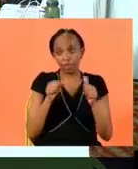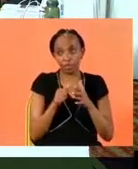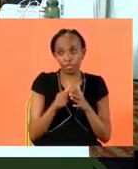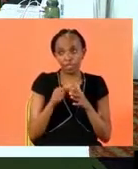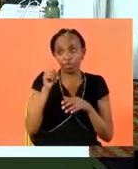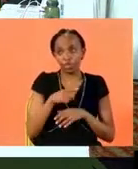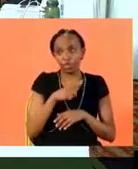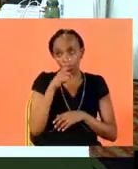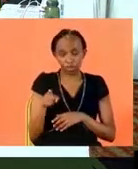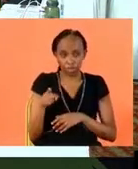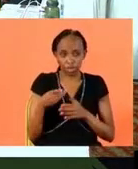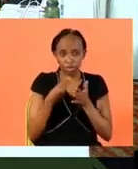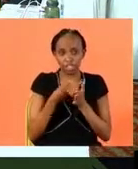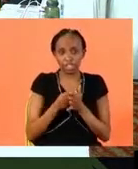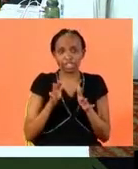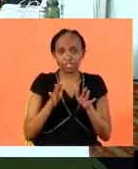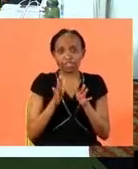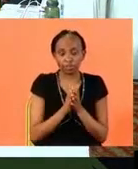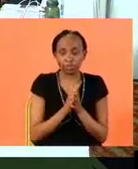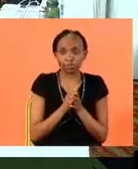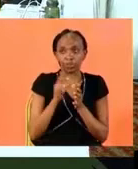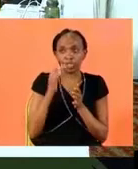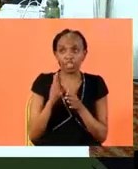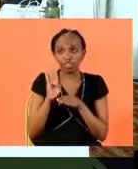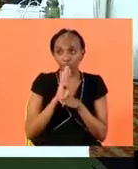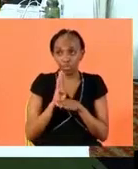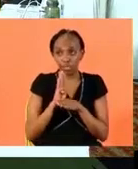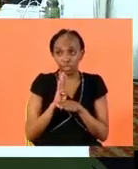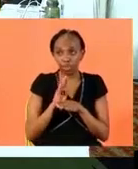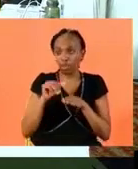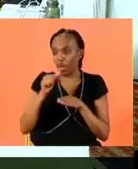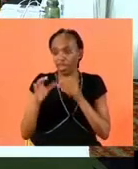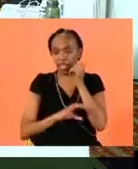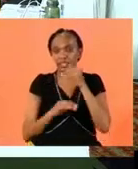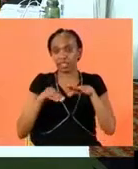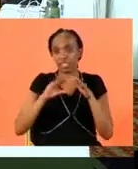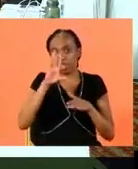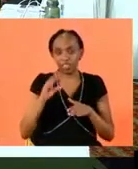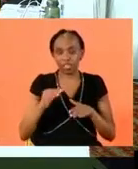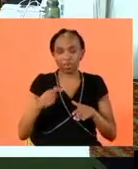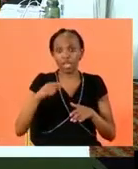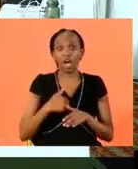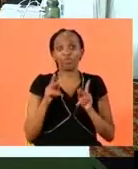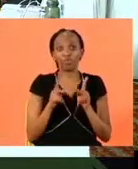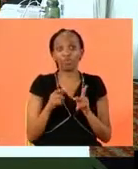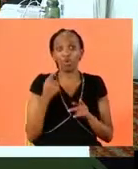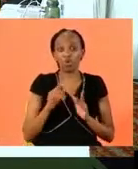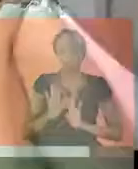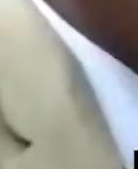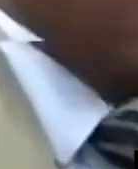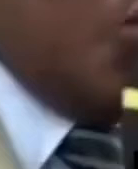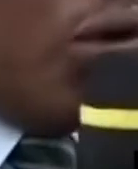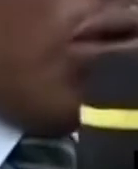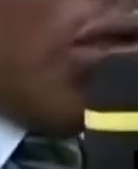illicit financial flows, whether in Burundi or elsewhere in Africa. We have people who are avoiding